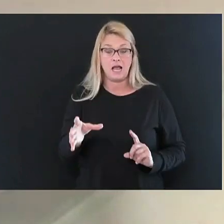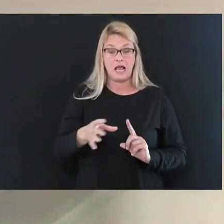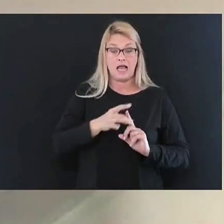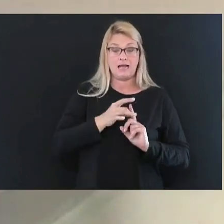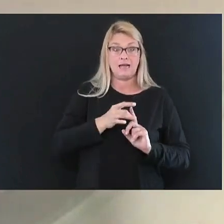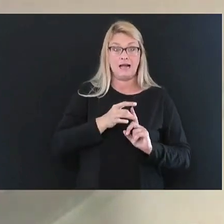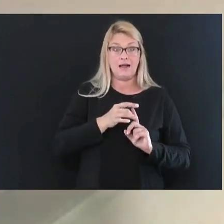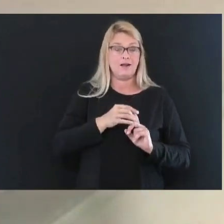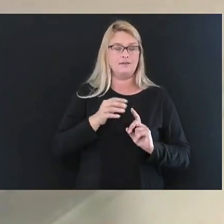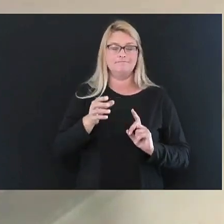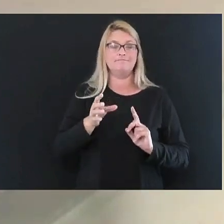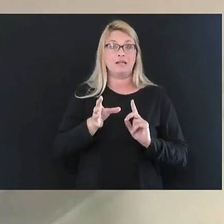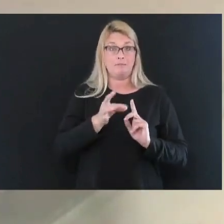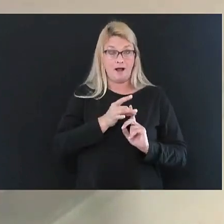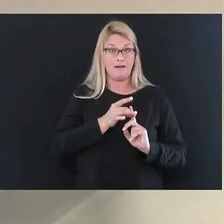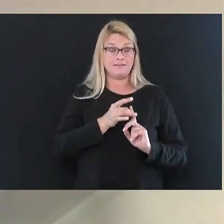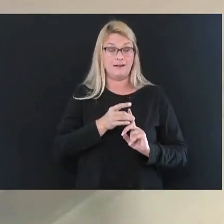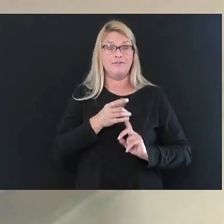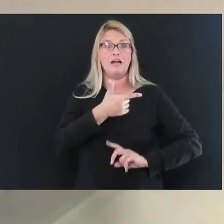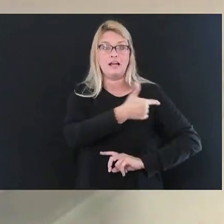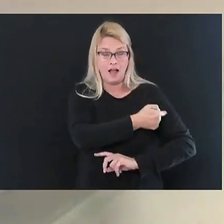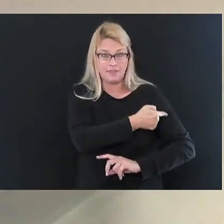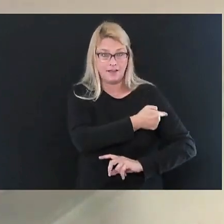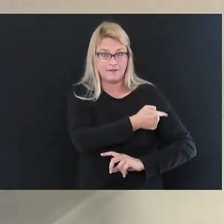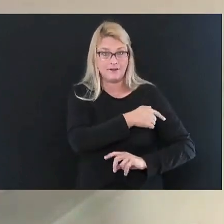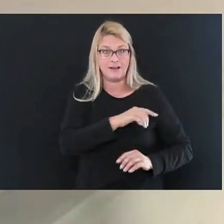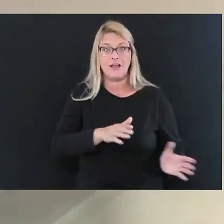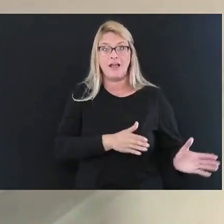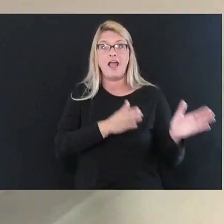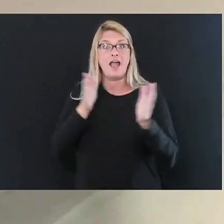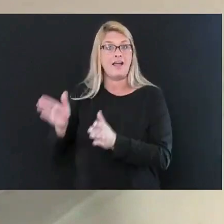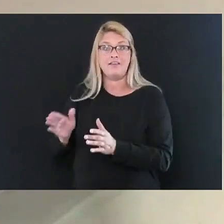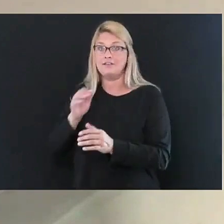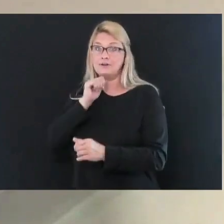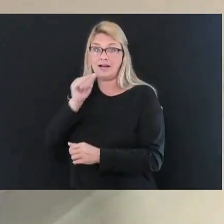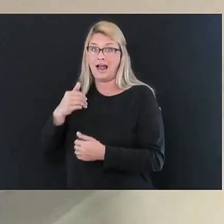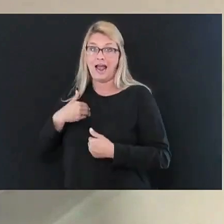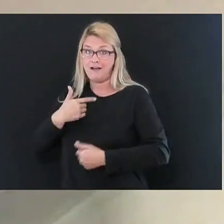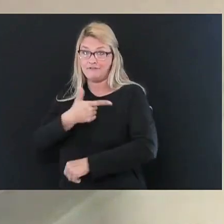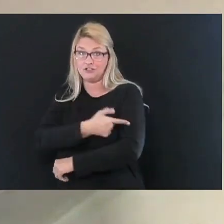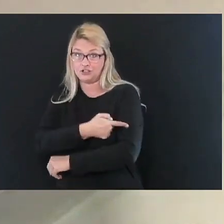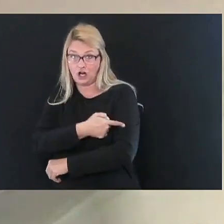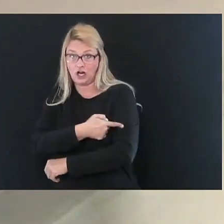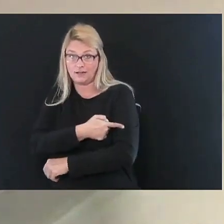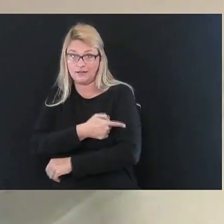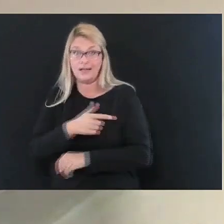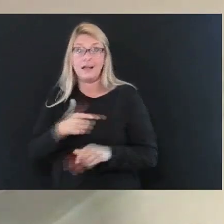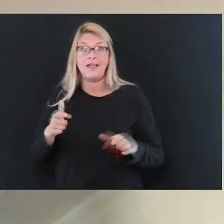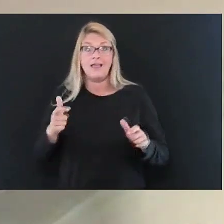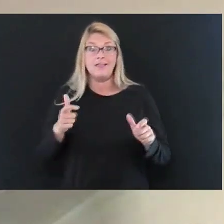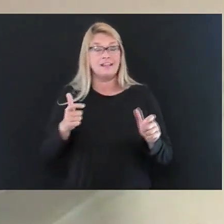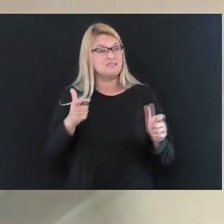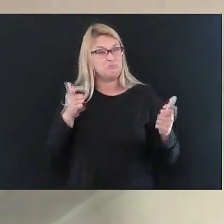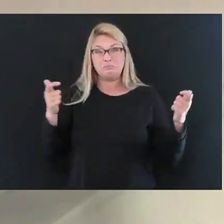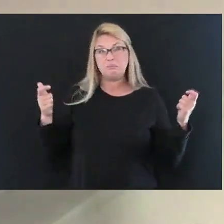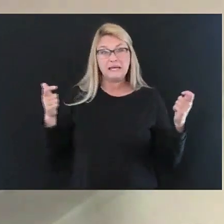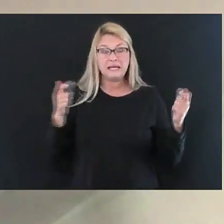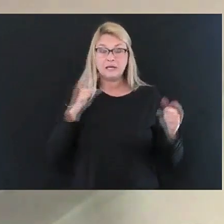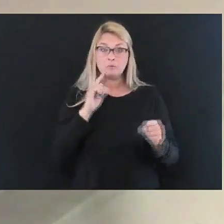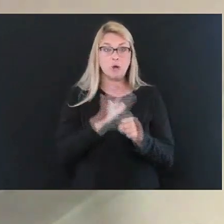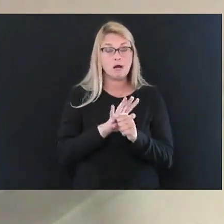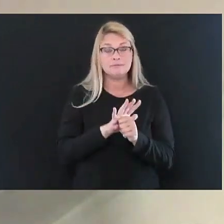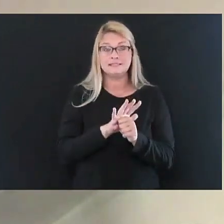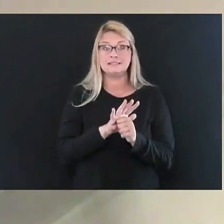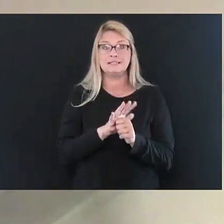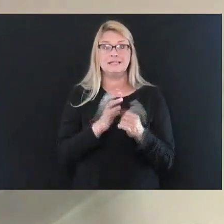vaccine, and the other 90% of people that got COVID did not get the vaccine, which is incredibly promising. And today we